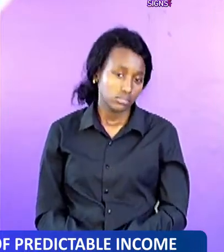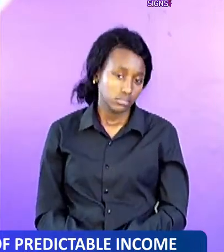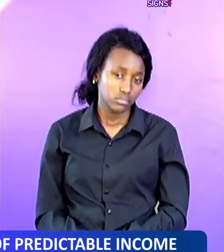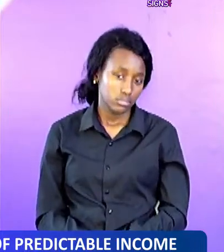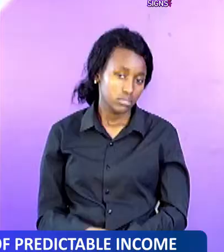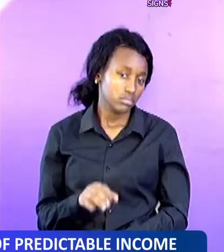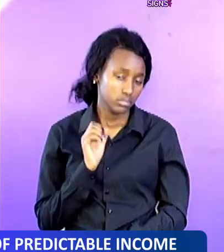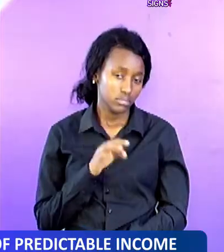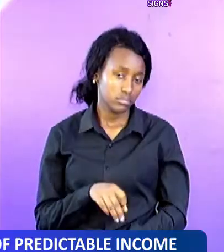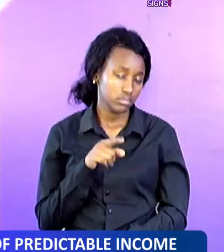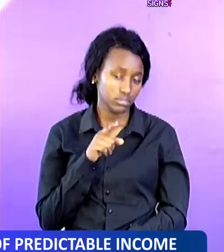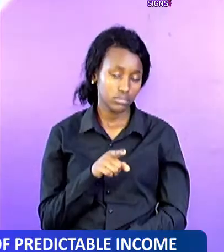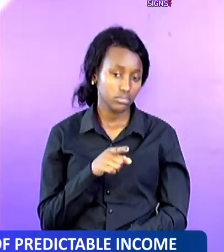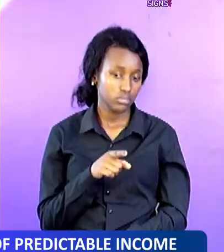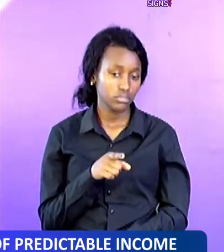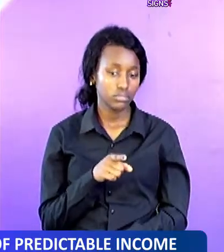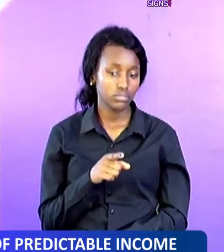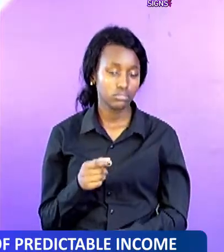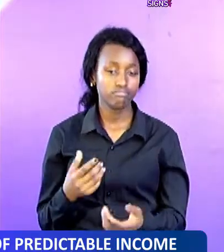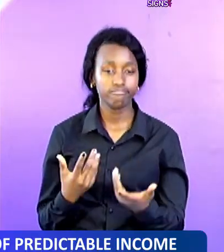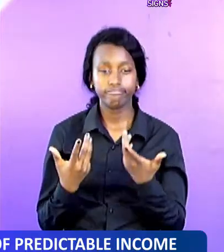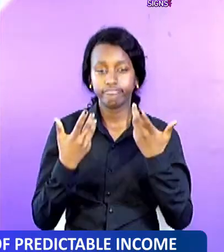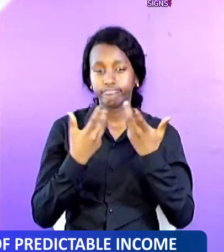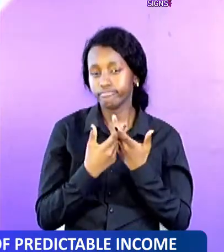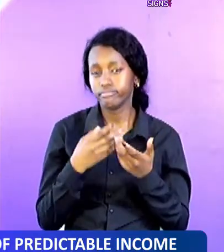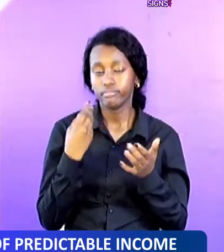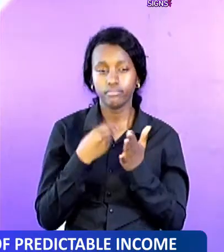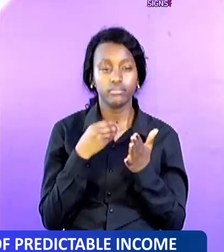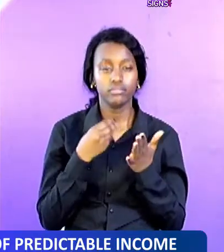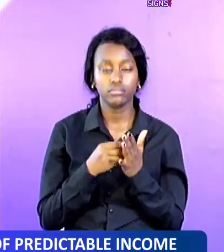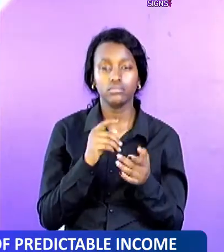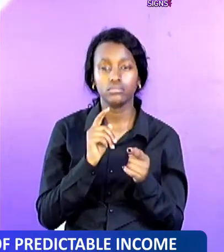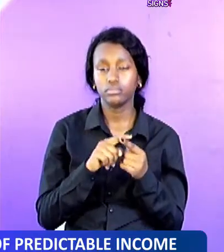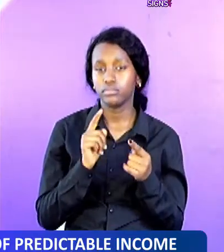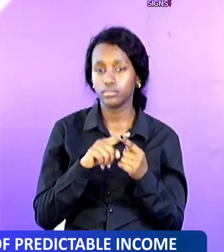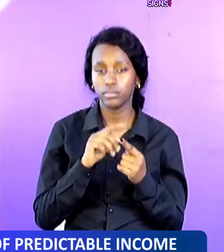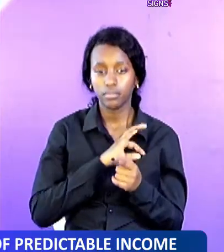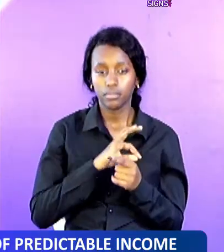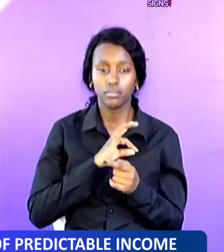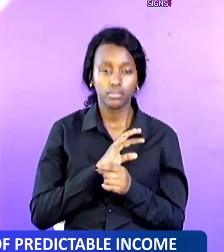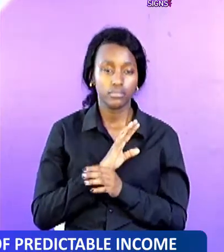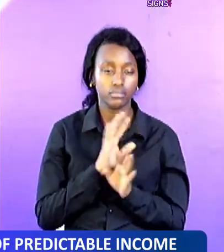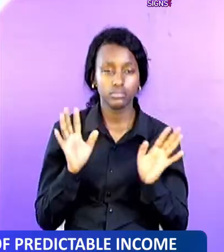much money in income generating assets, for example, you go and